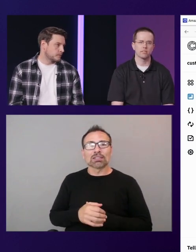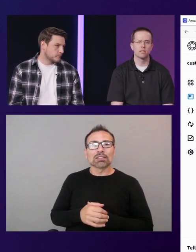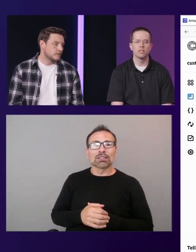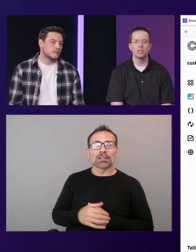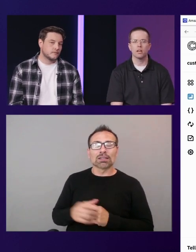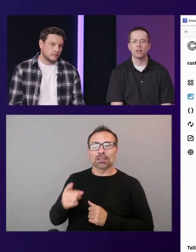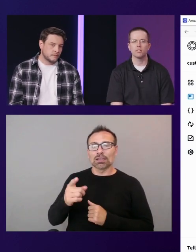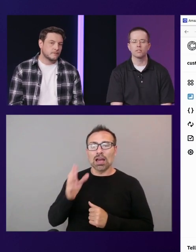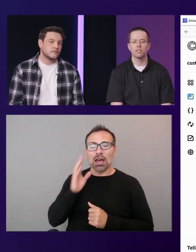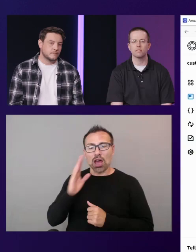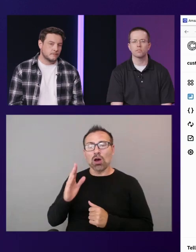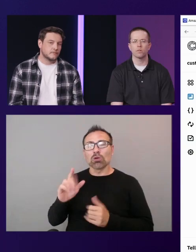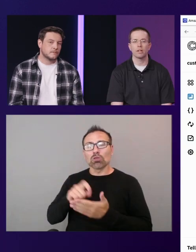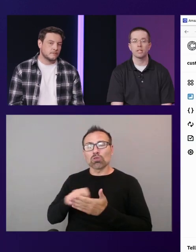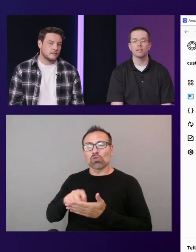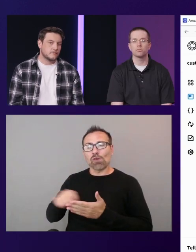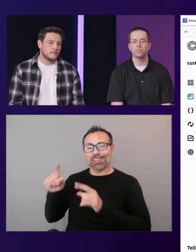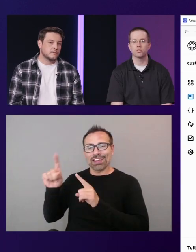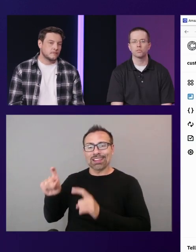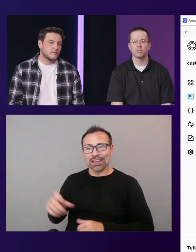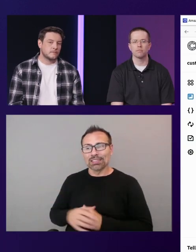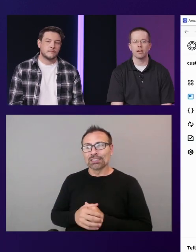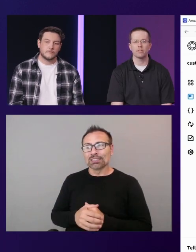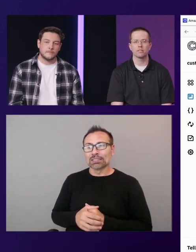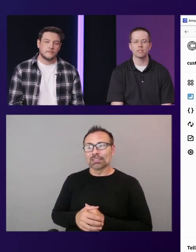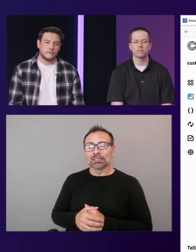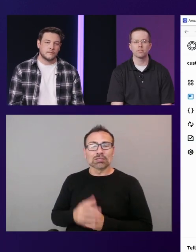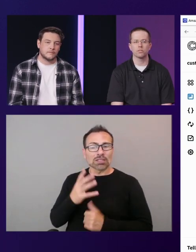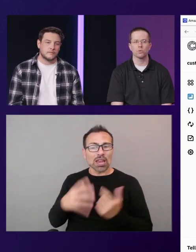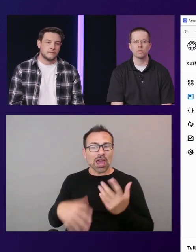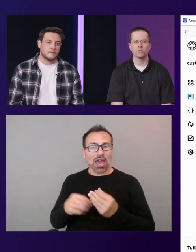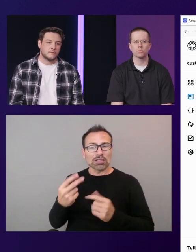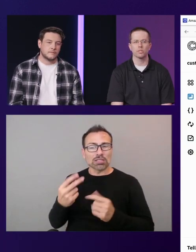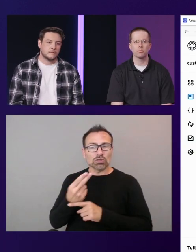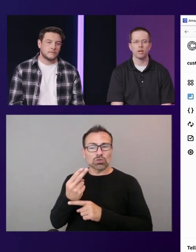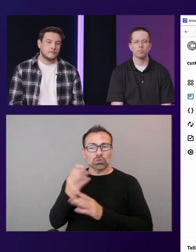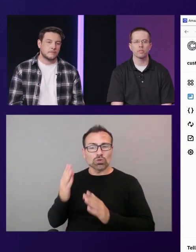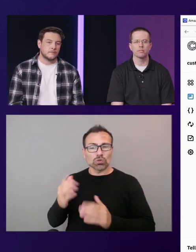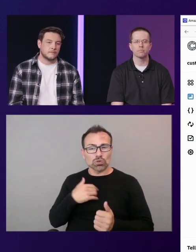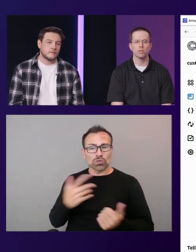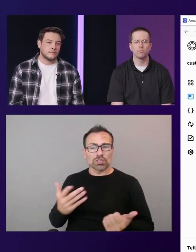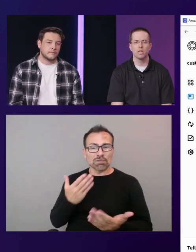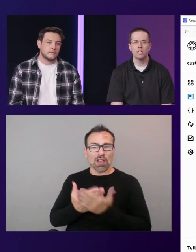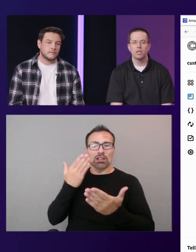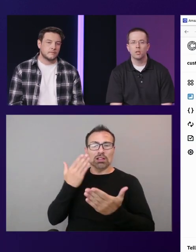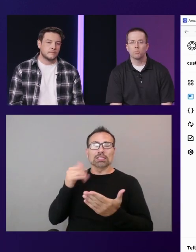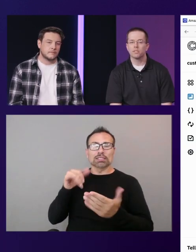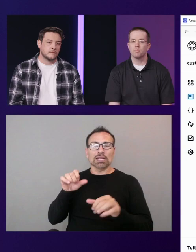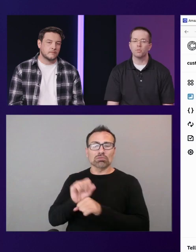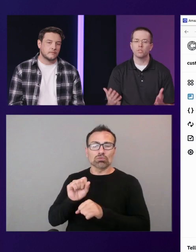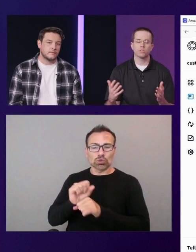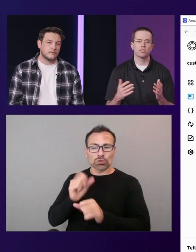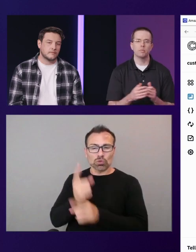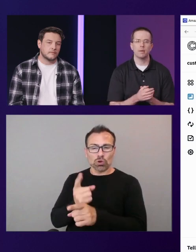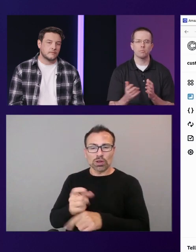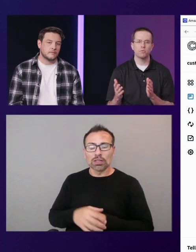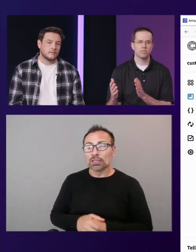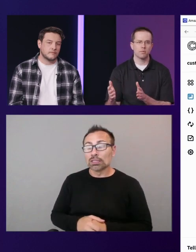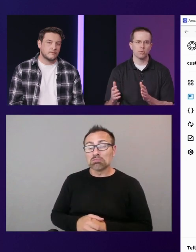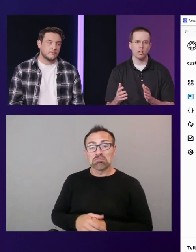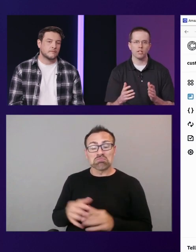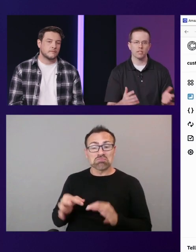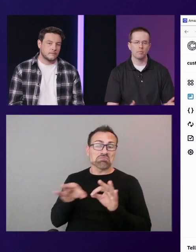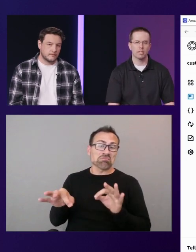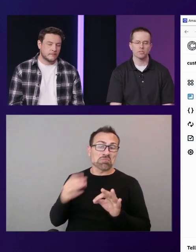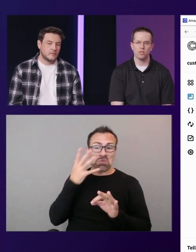the test that adds 2 users and then validates that the sort function's working properly. So pretty simple, looks good to me. I'm going to move this to